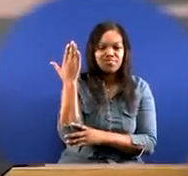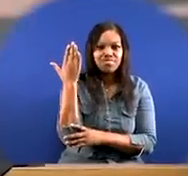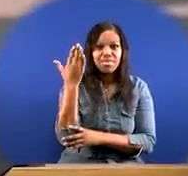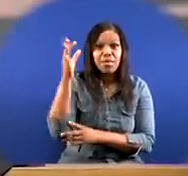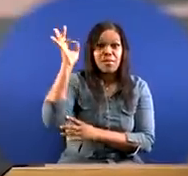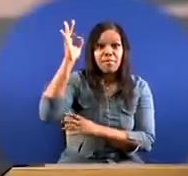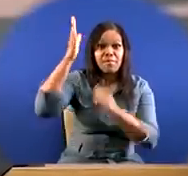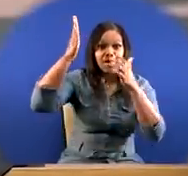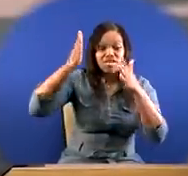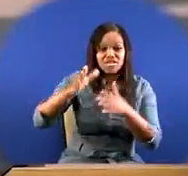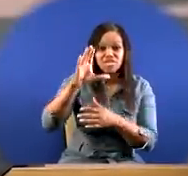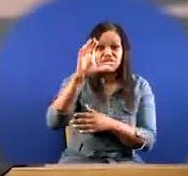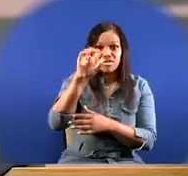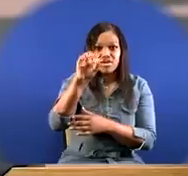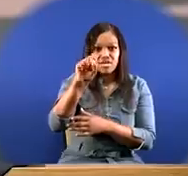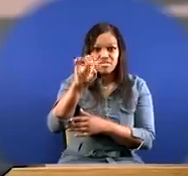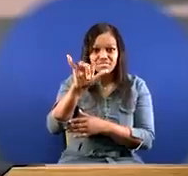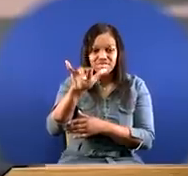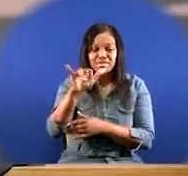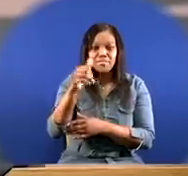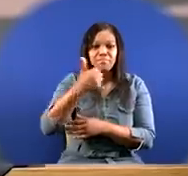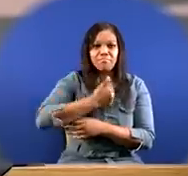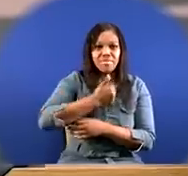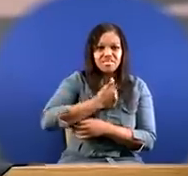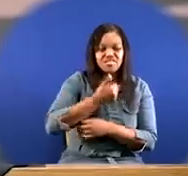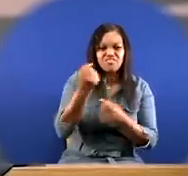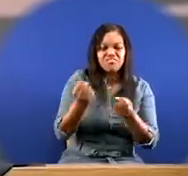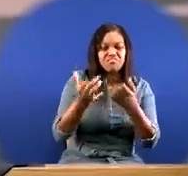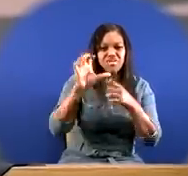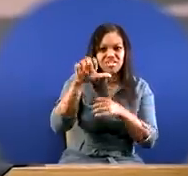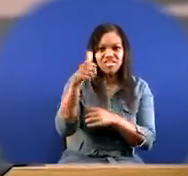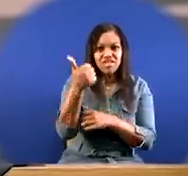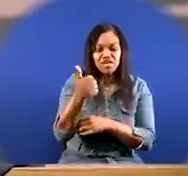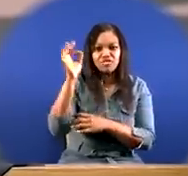Pastor Cosby and myself and several